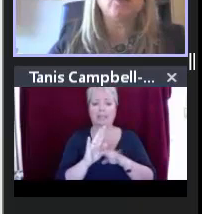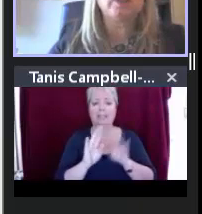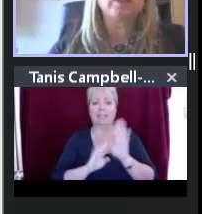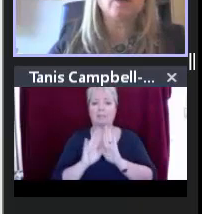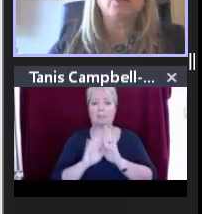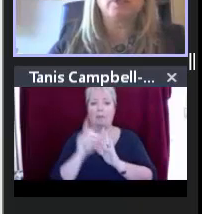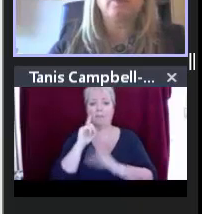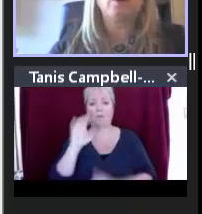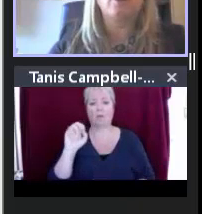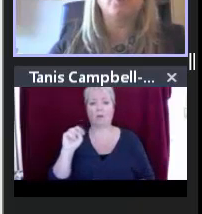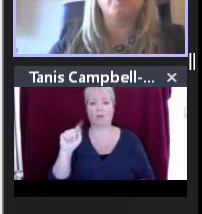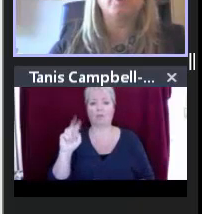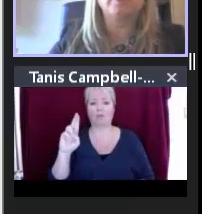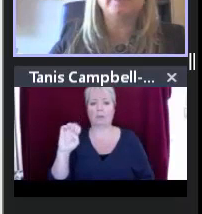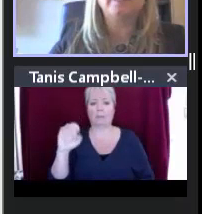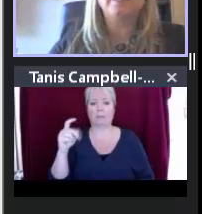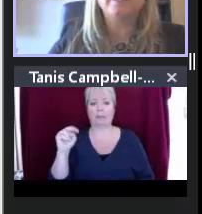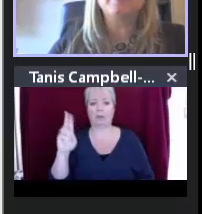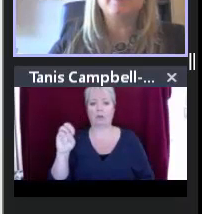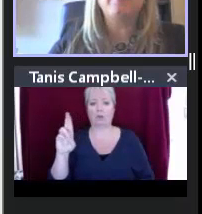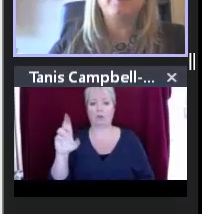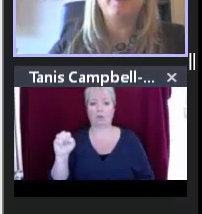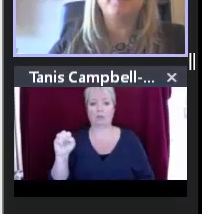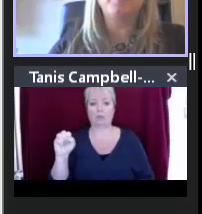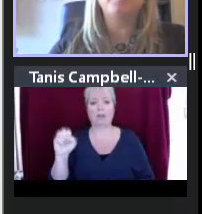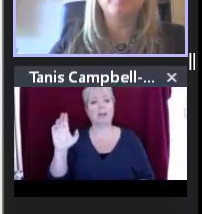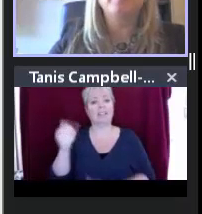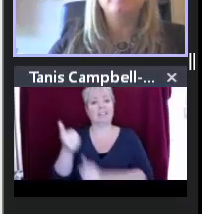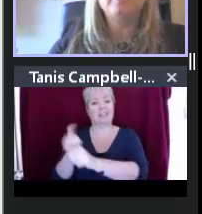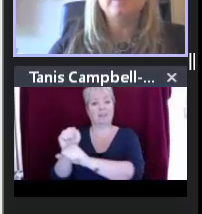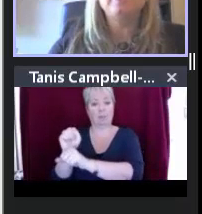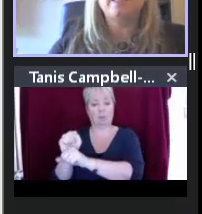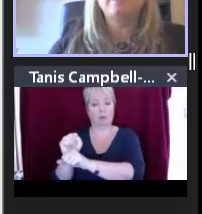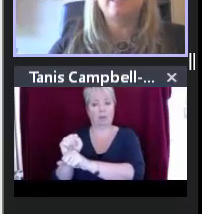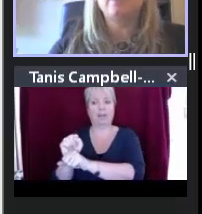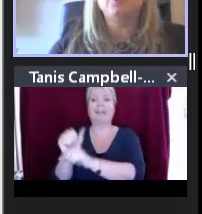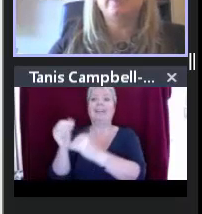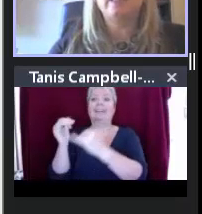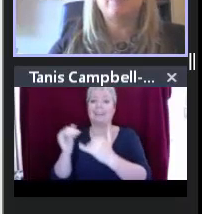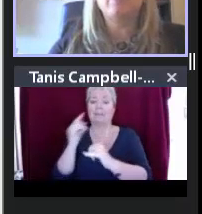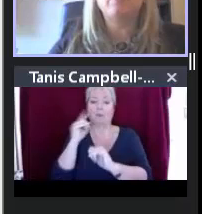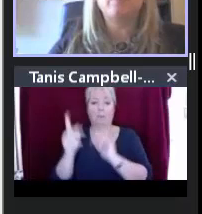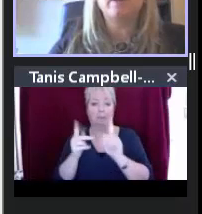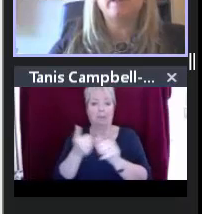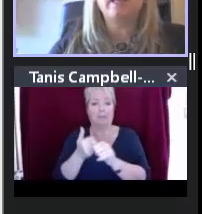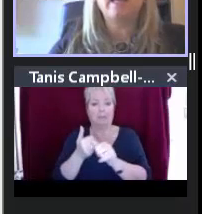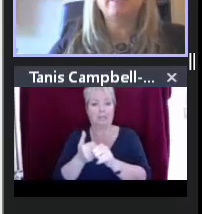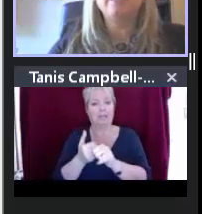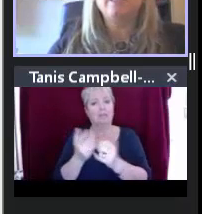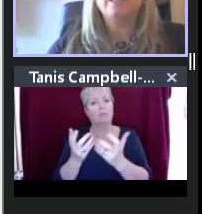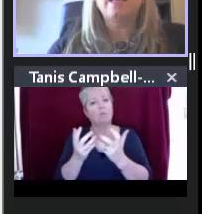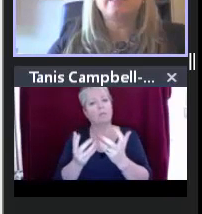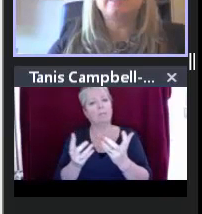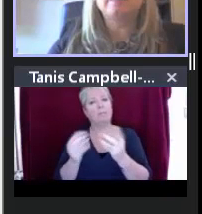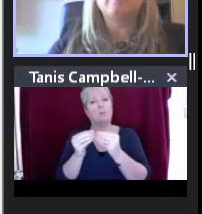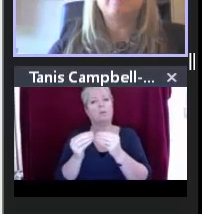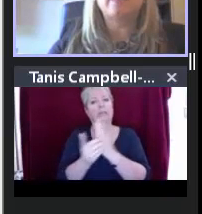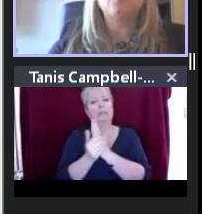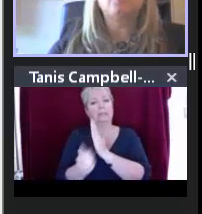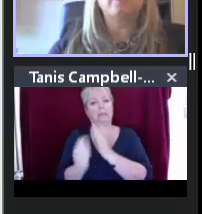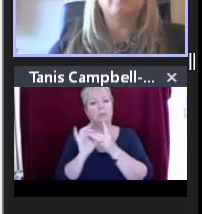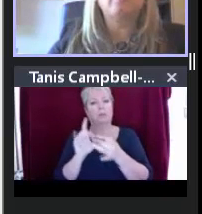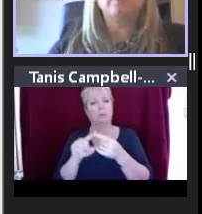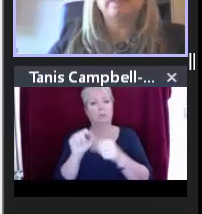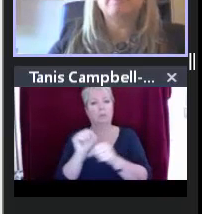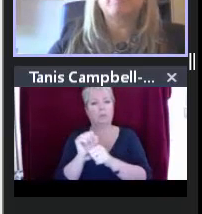has changed. It's not just for entrepreneurs. It's really for people who need to get an edge in the labor market again. And it's a